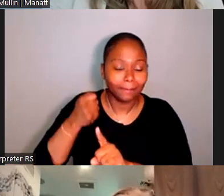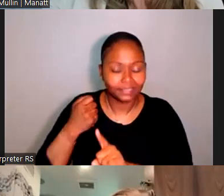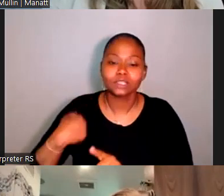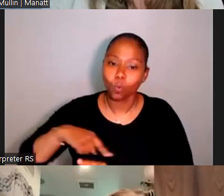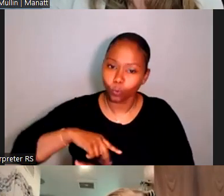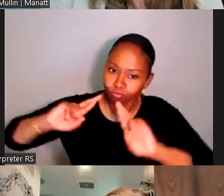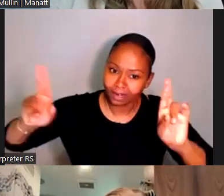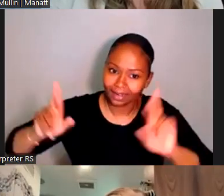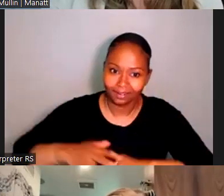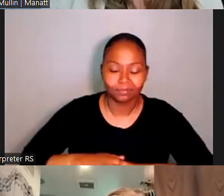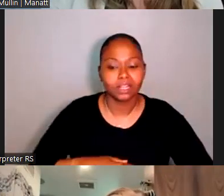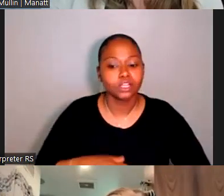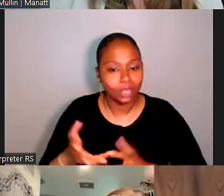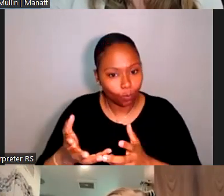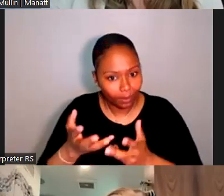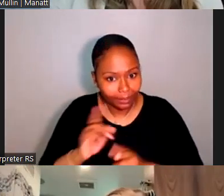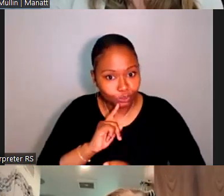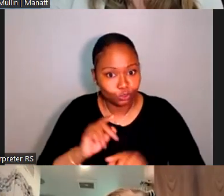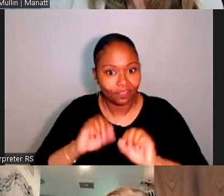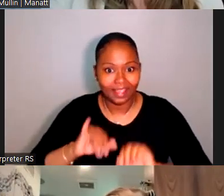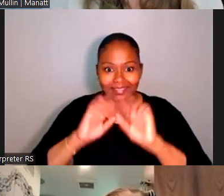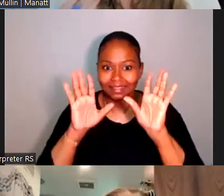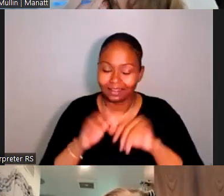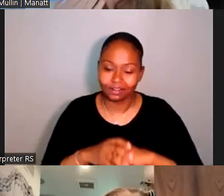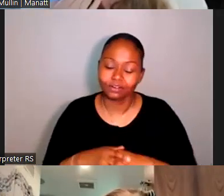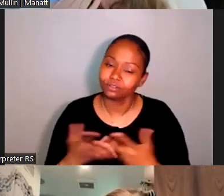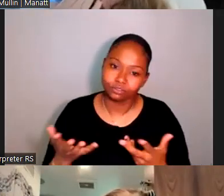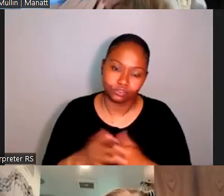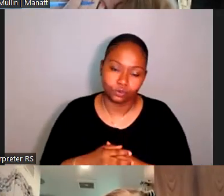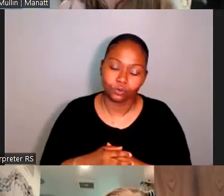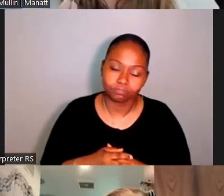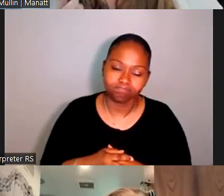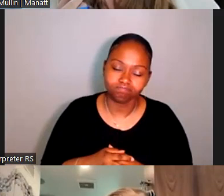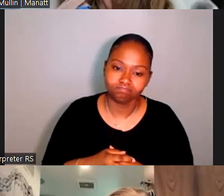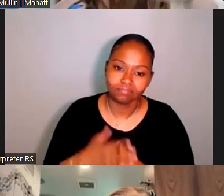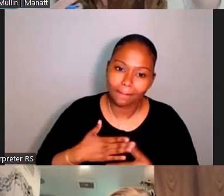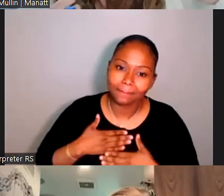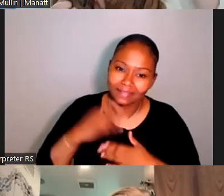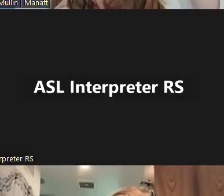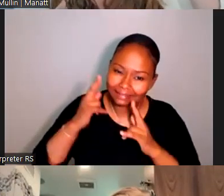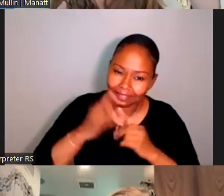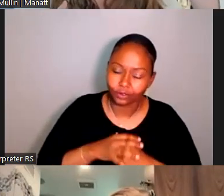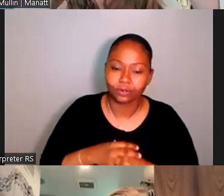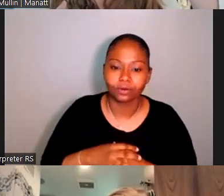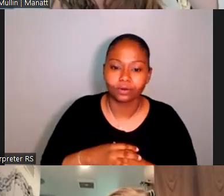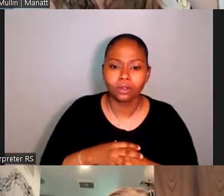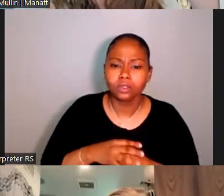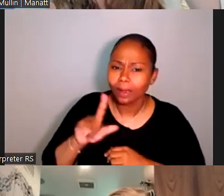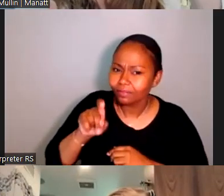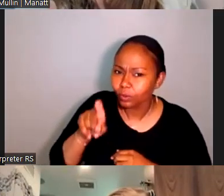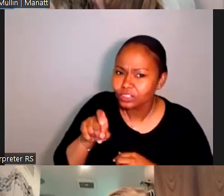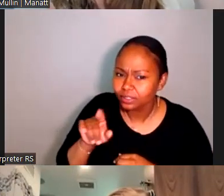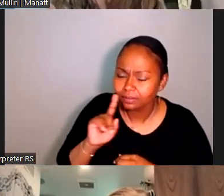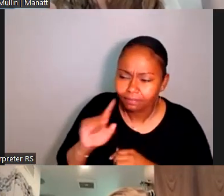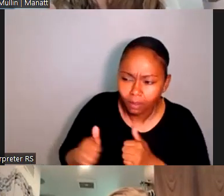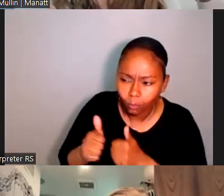to make sure that's clear and referenced and considered, please. Thank you. And so can I just ask a follow-up to you on that? Would